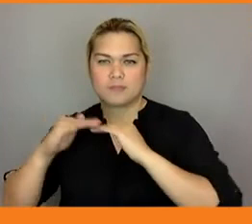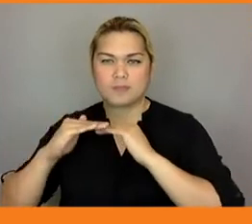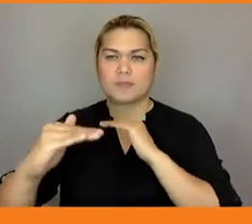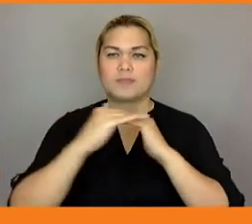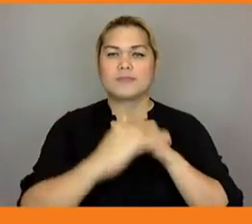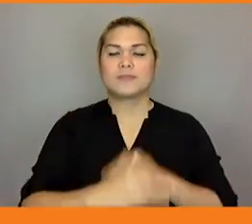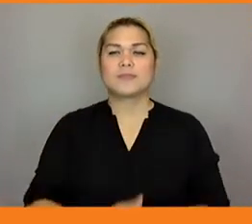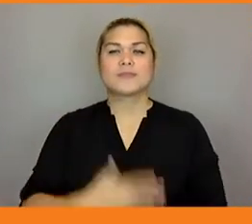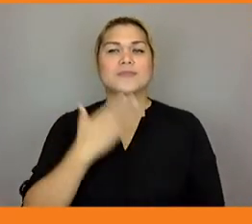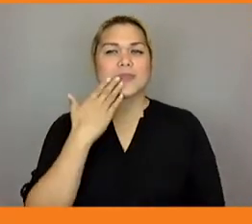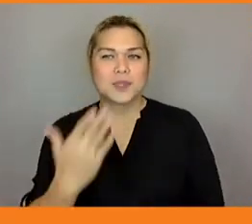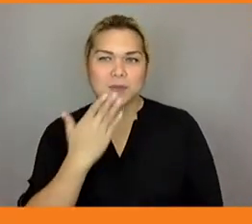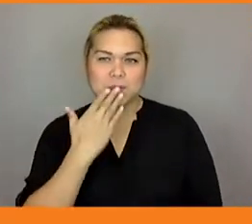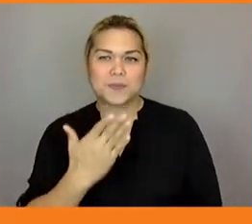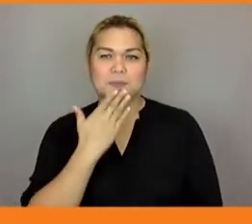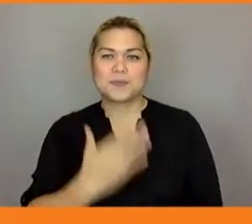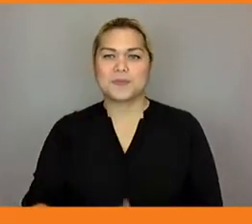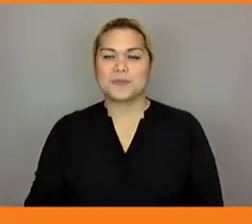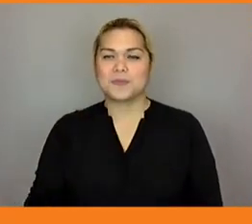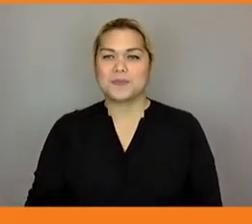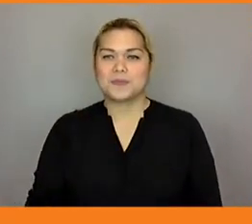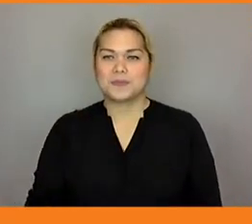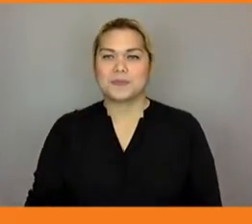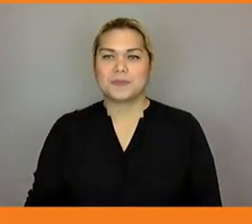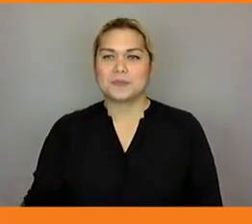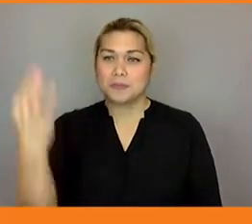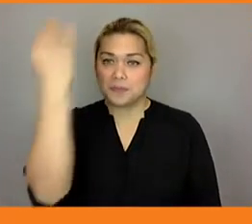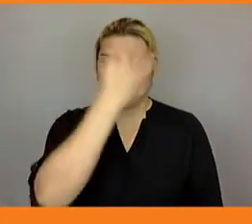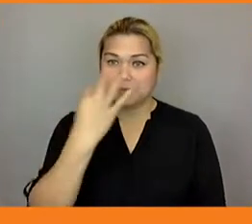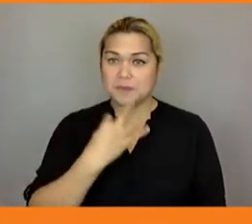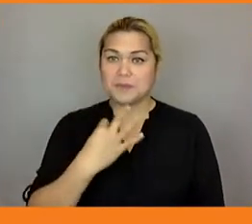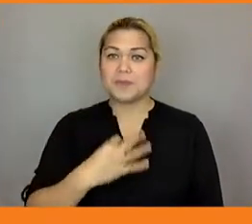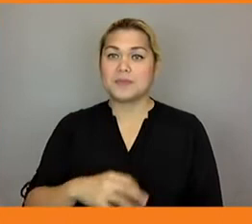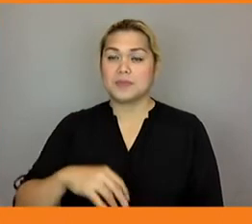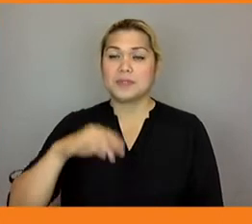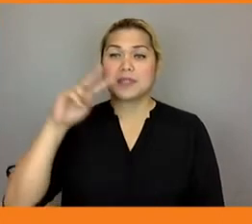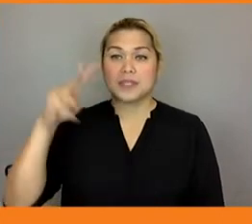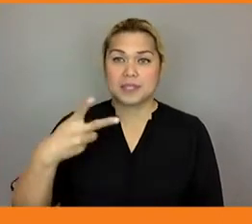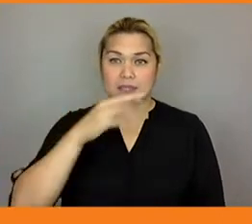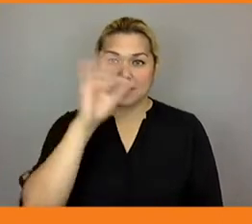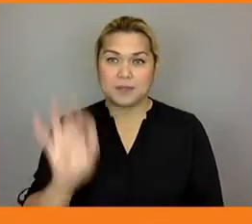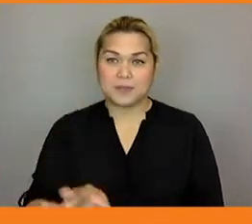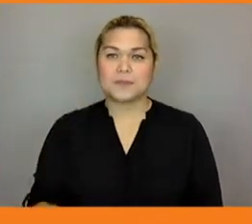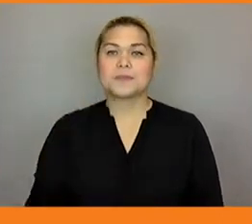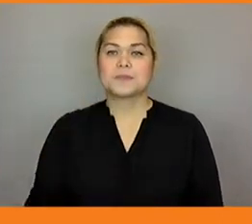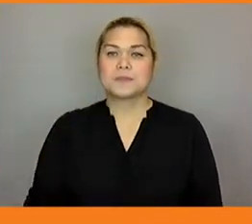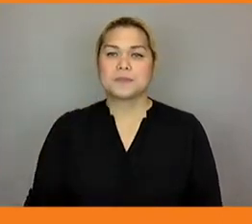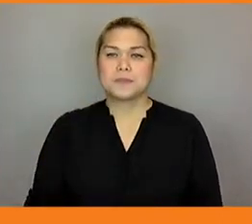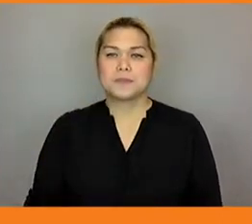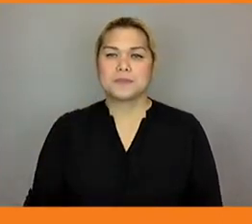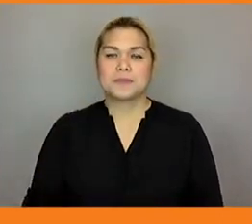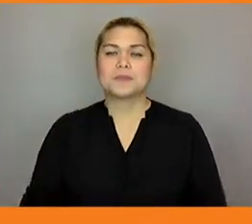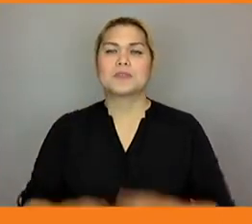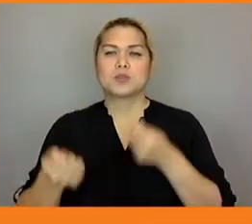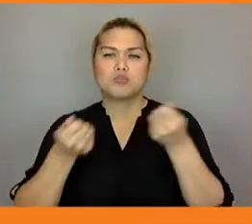Let me now call on the second CSO leader, Mr. Francis Kim Upji, Director of Economics and Social Policy of the